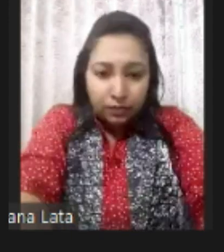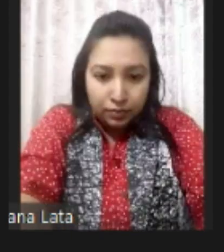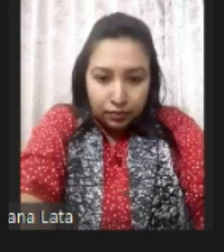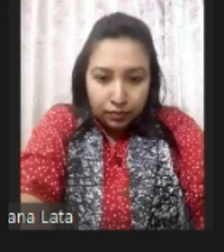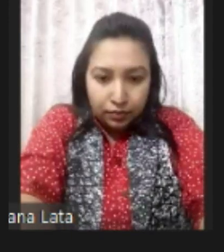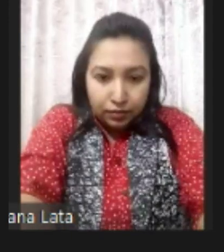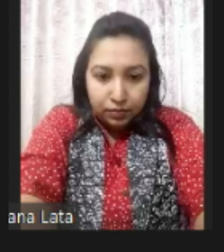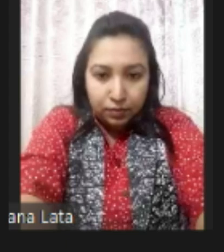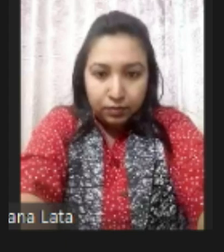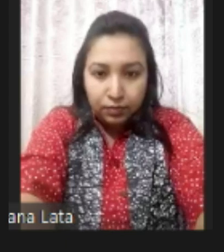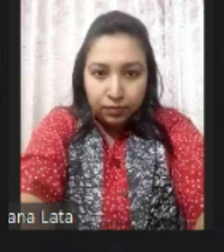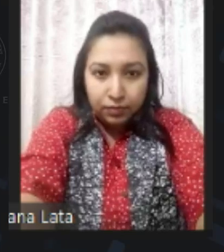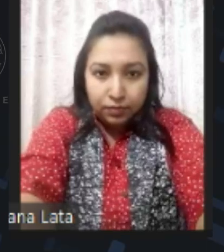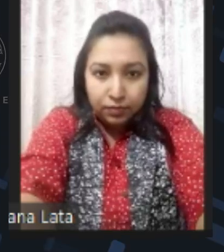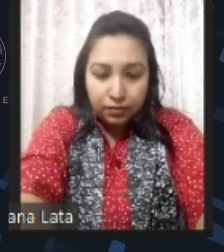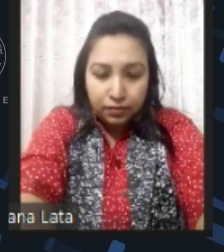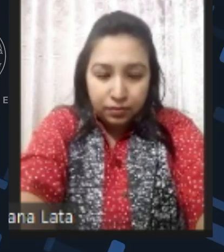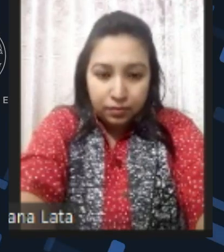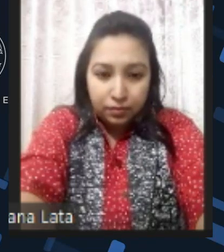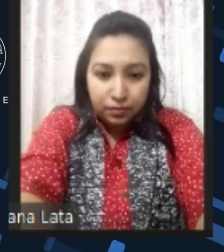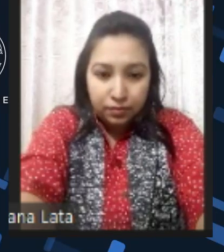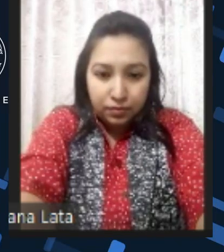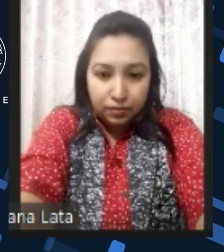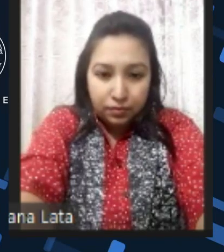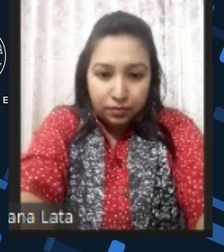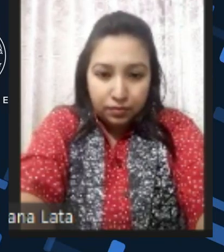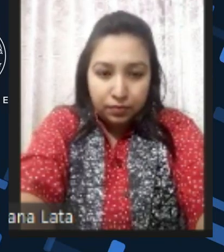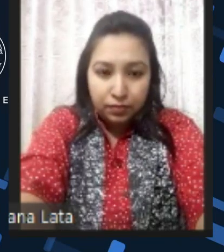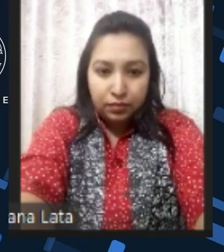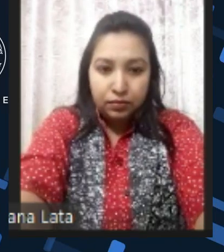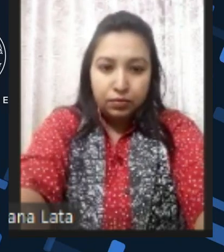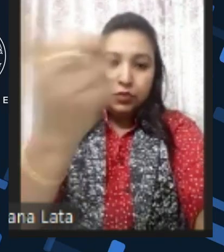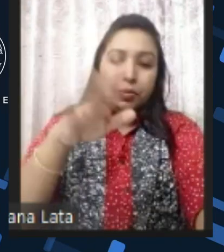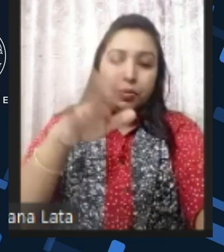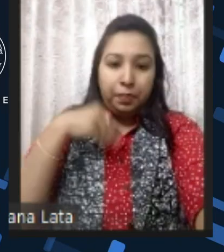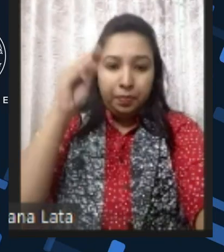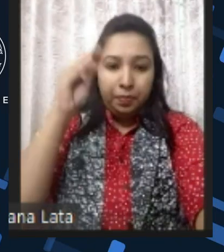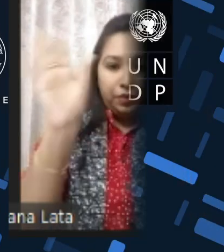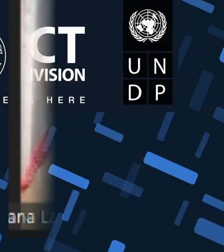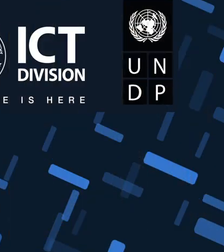Thank you very much. Bye, everyone. Have a good day. Thank you. Bye. Bye-bye.